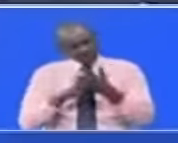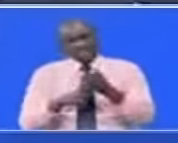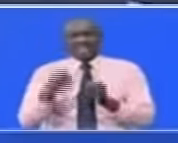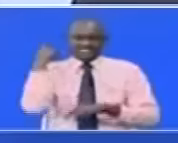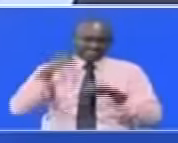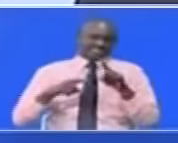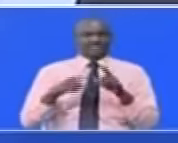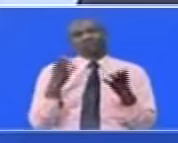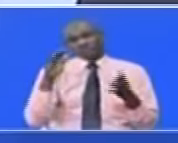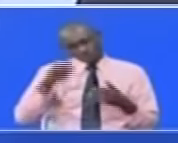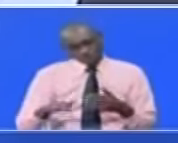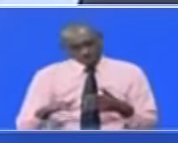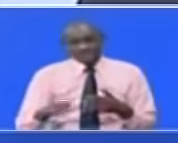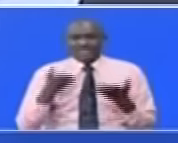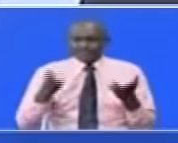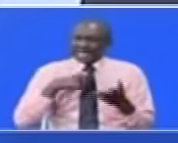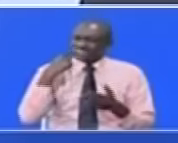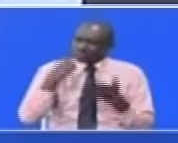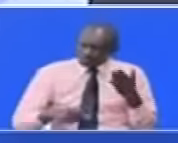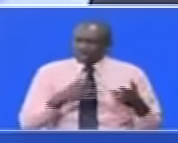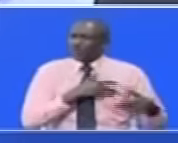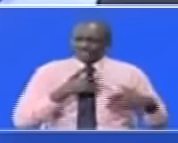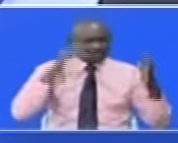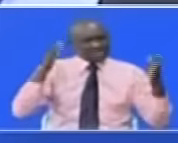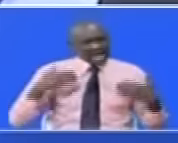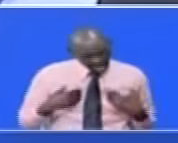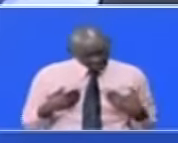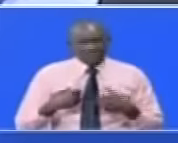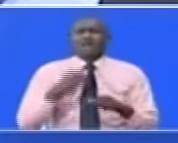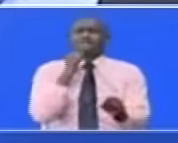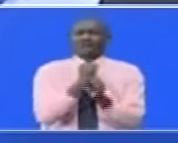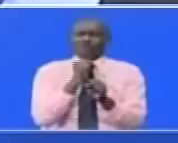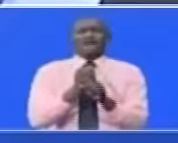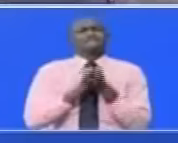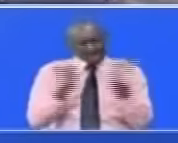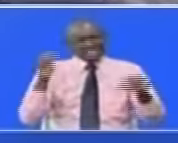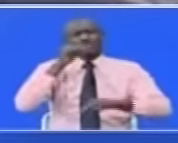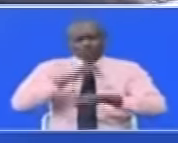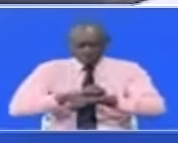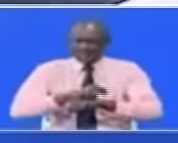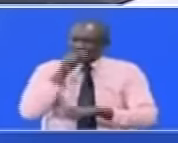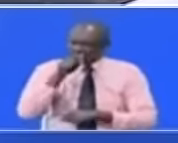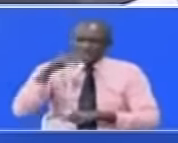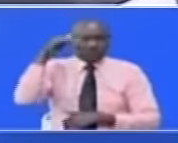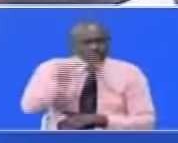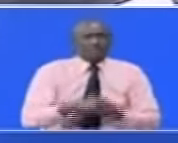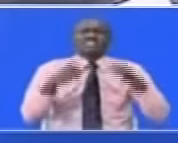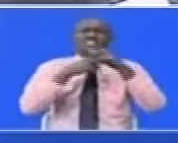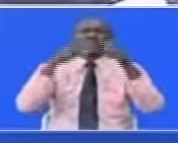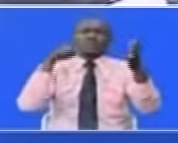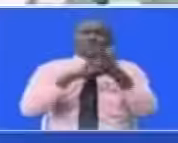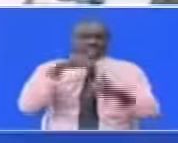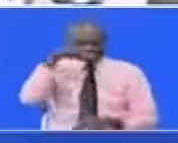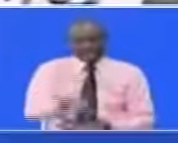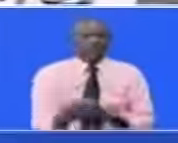year's results. However, Matiang'i expressed concern that the mean score performance among public school candidates dropped by 7 points compared to last